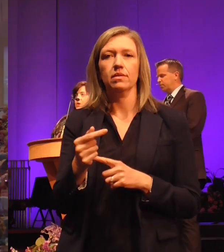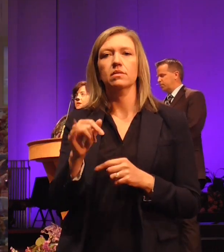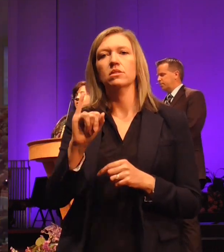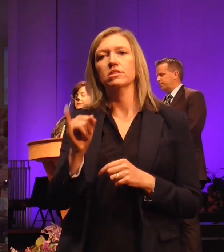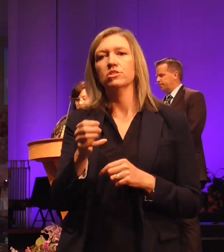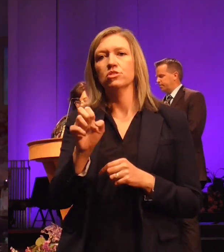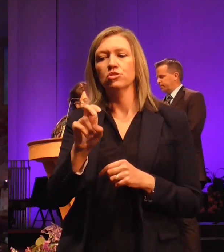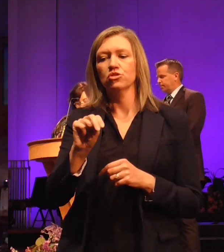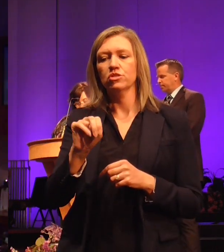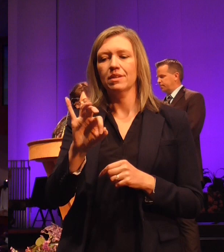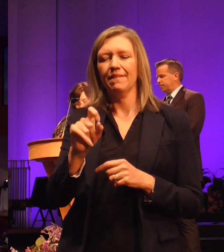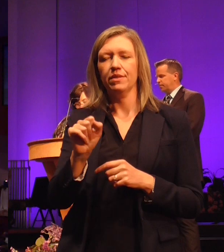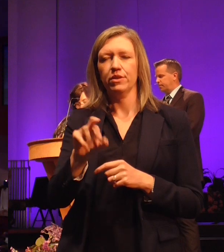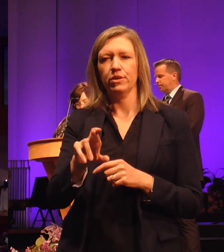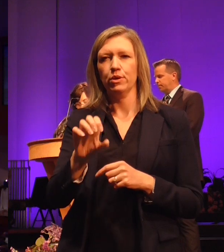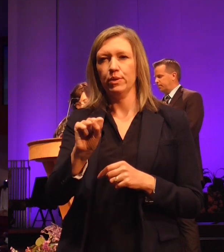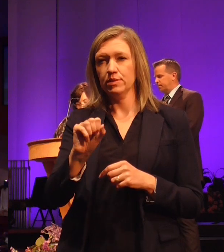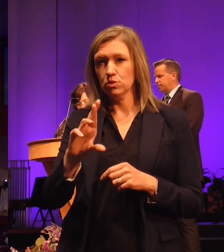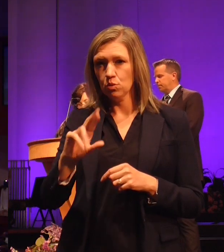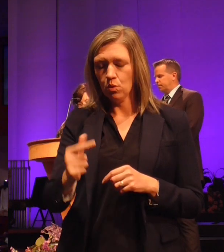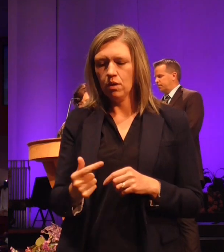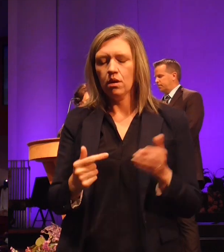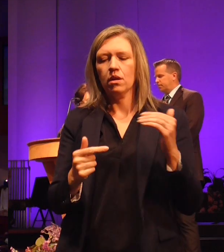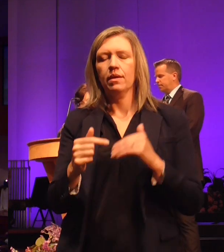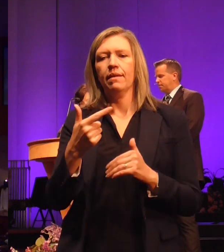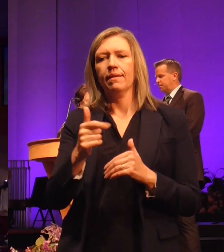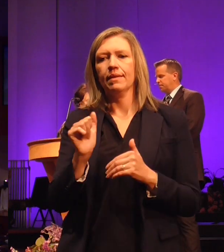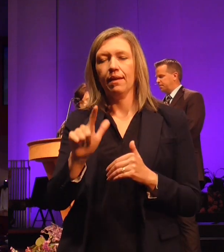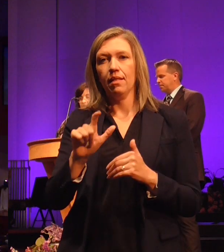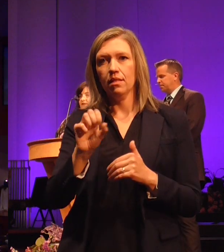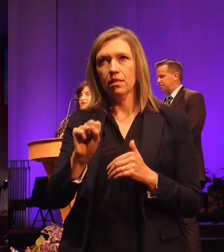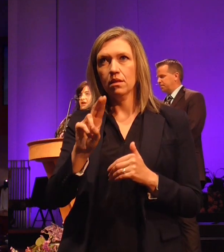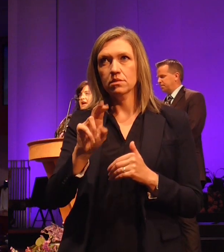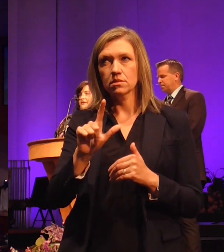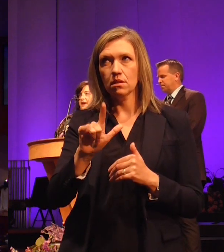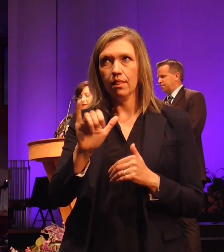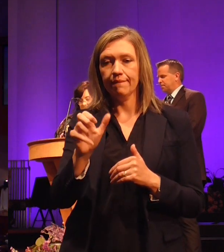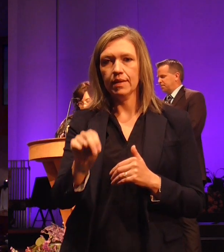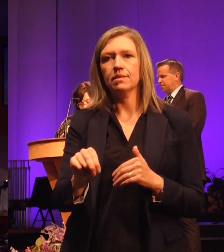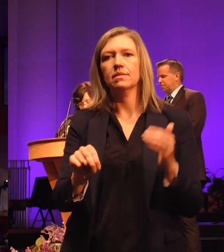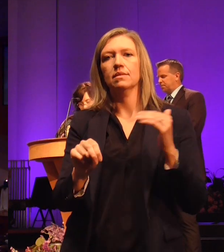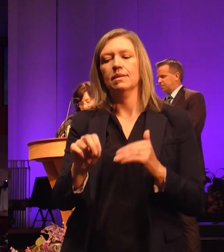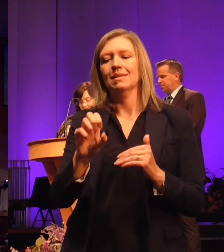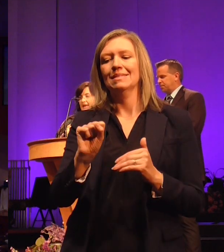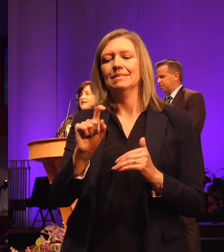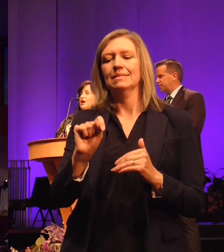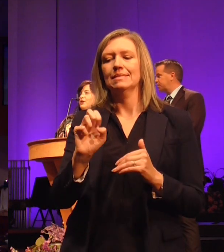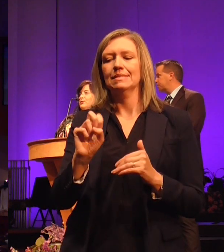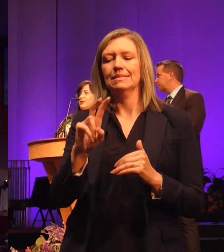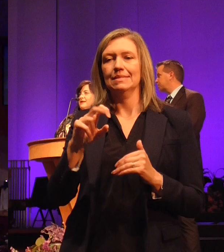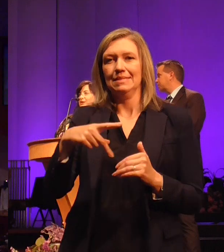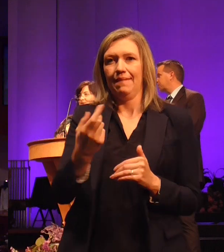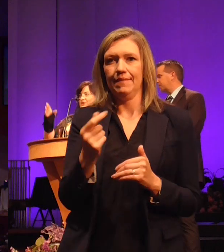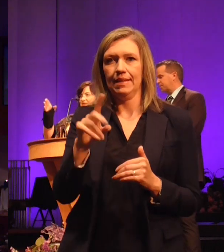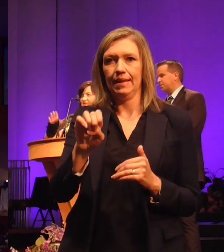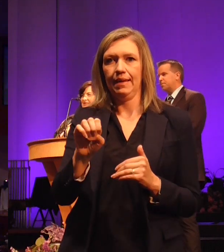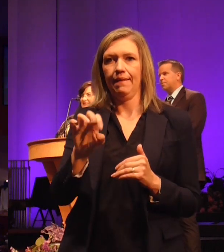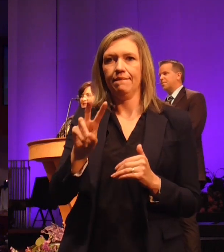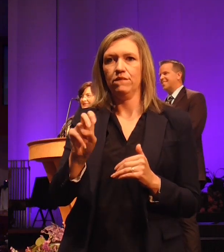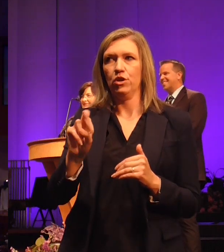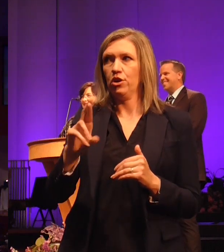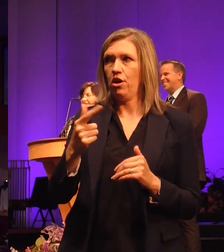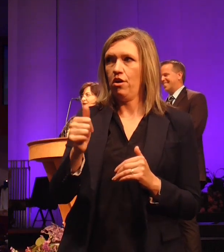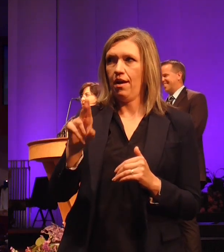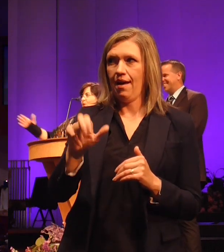Jennifer Sorg, Gail Sullivan, Stephanie Vergara, and Donna Wood. Oh, there's